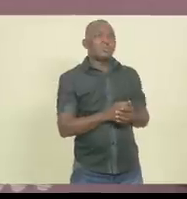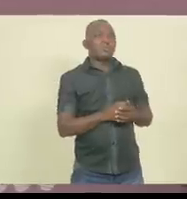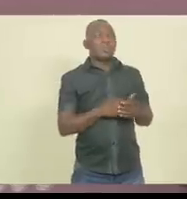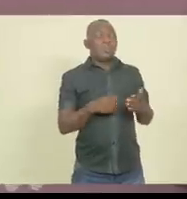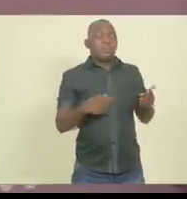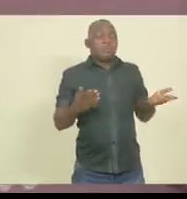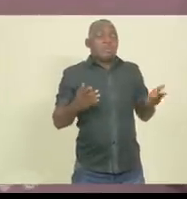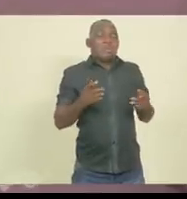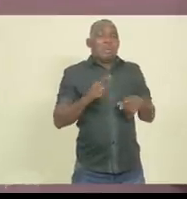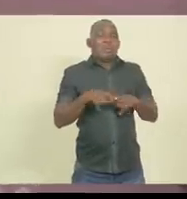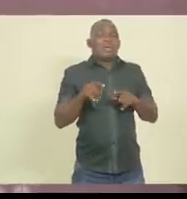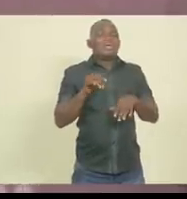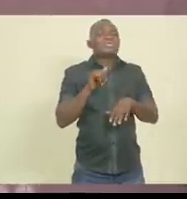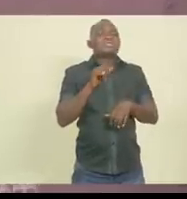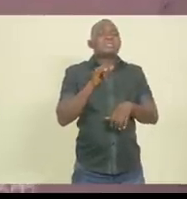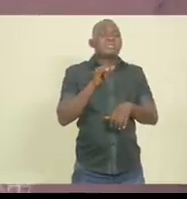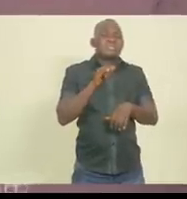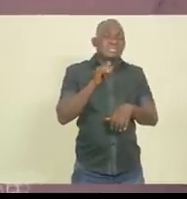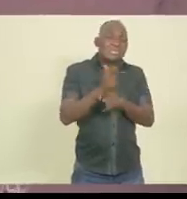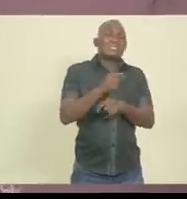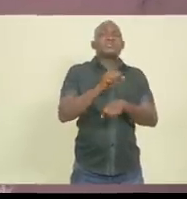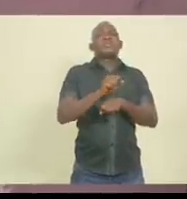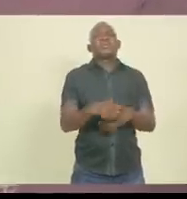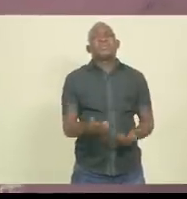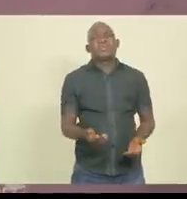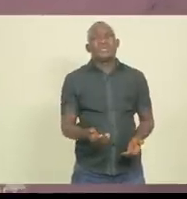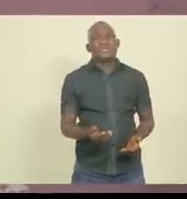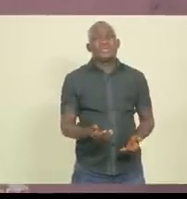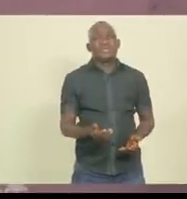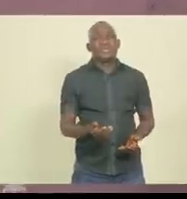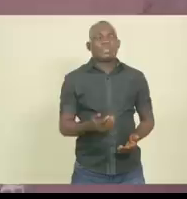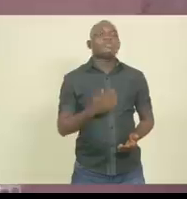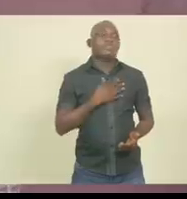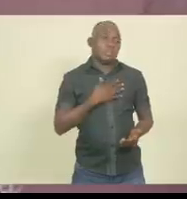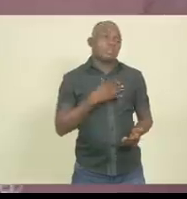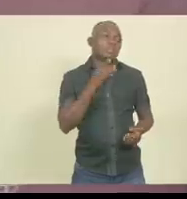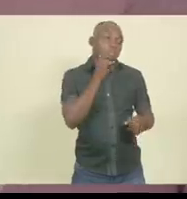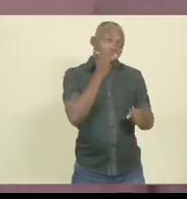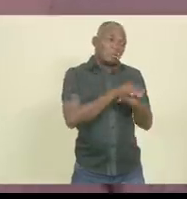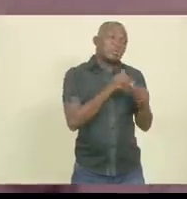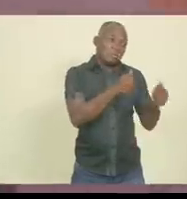just work. I'll make it up to you, I promise, okay?